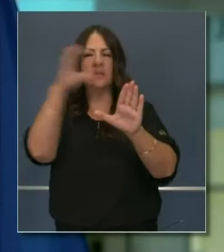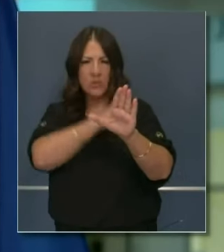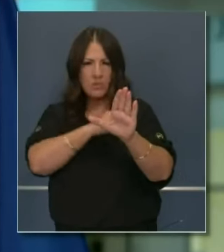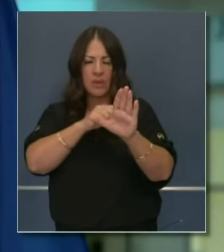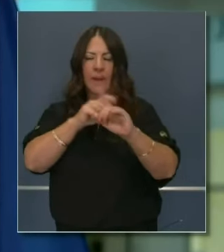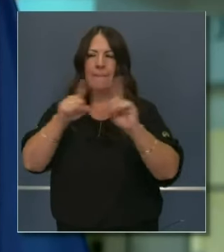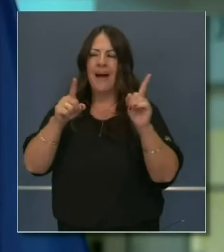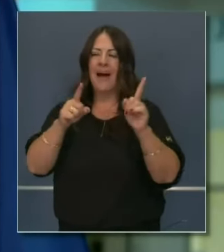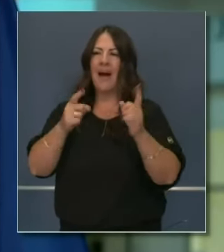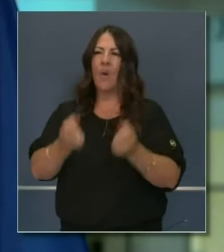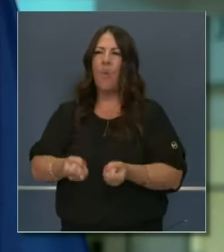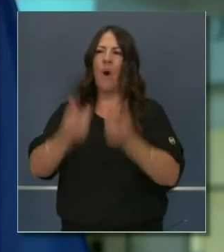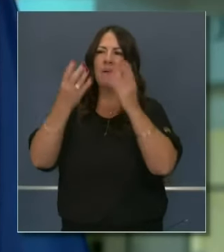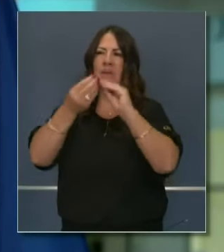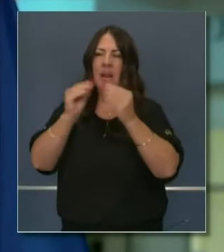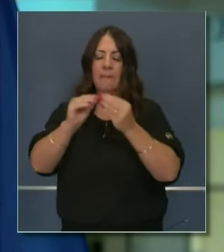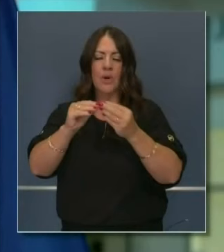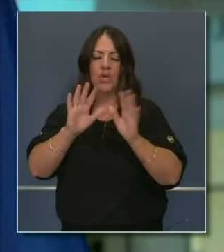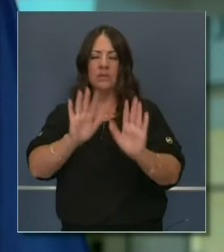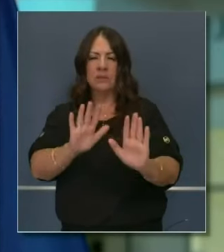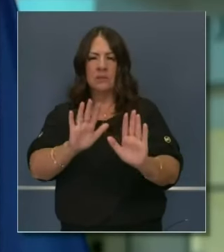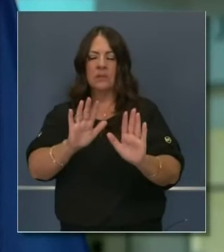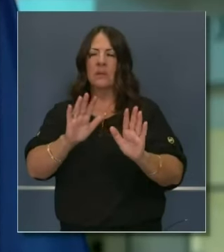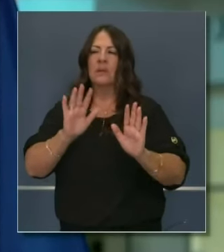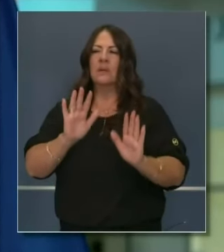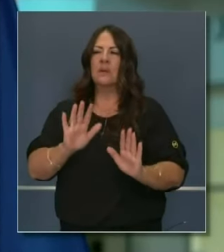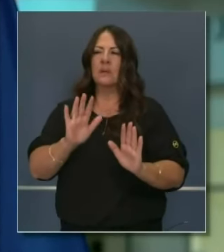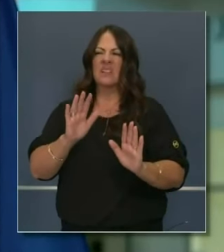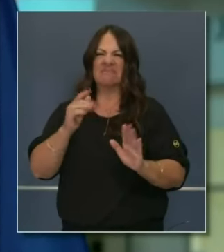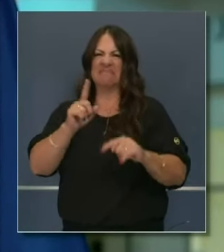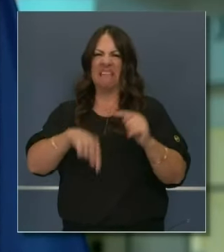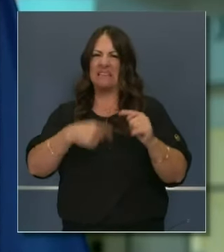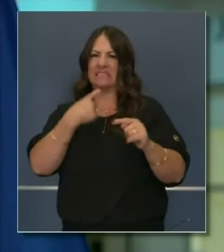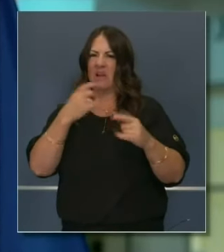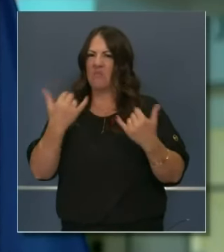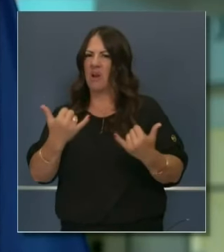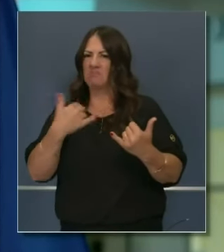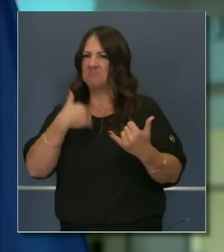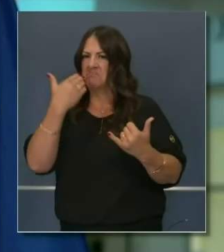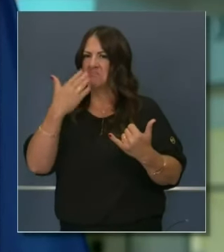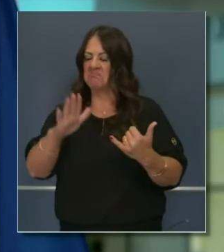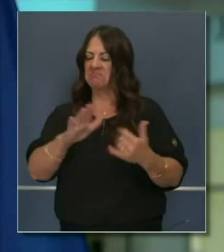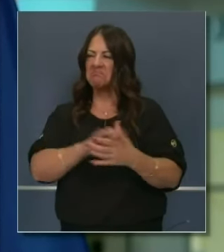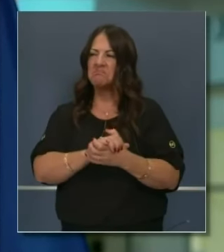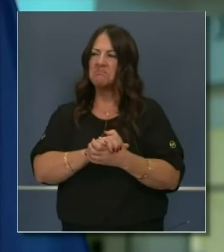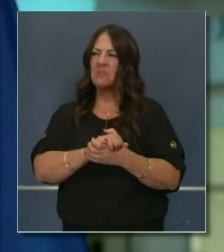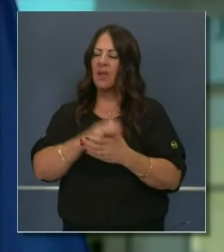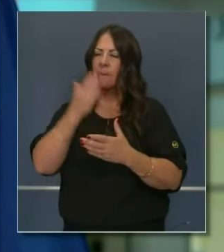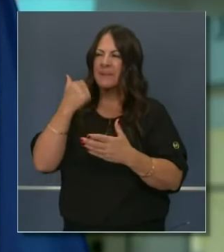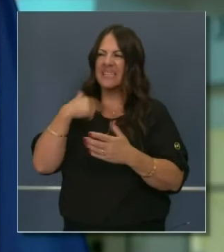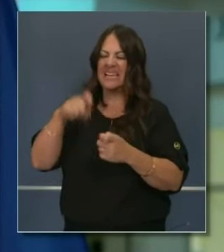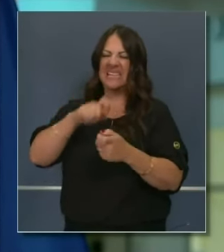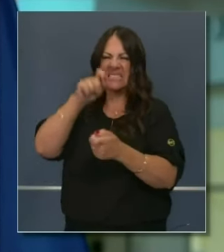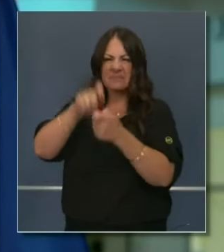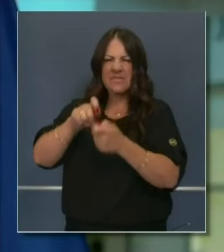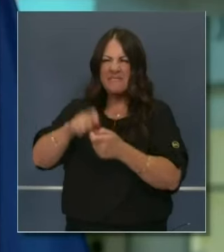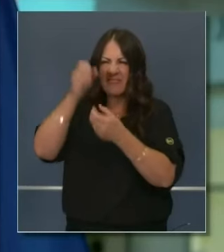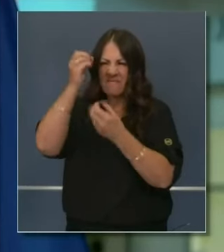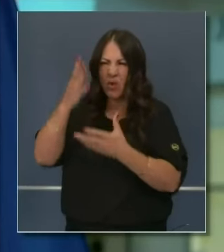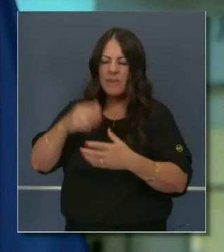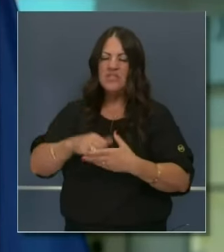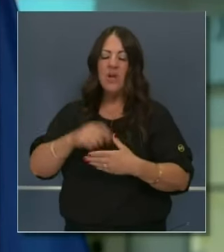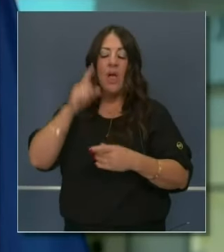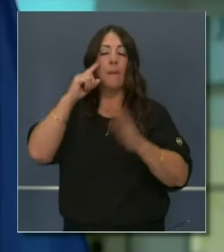to quantify whether or not they can back that point of view up with actual data and specificity. For the purposes of